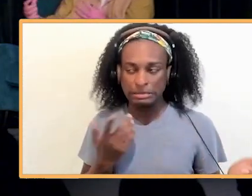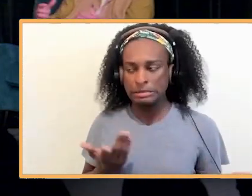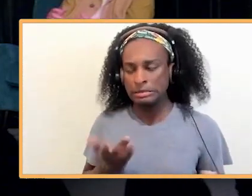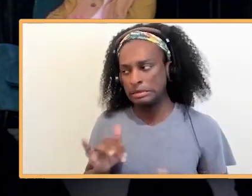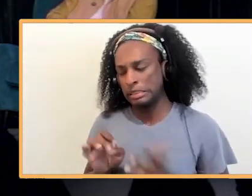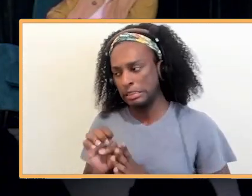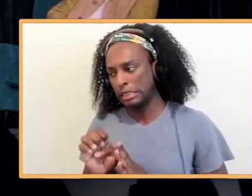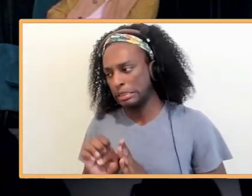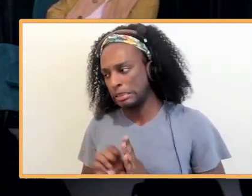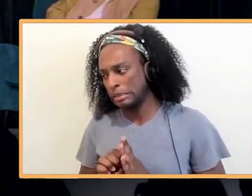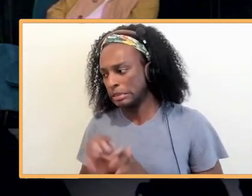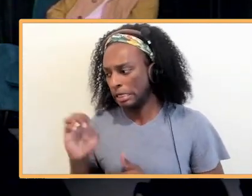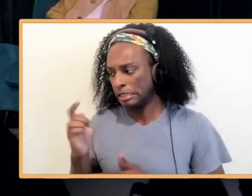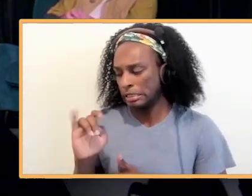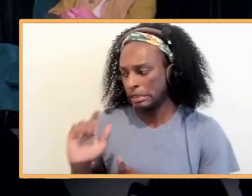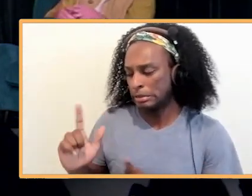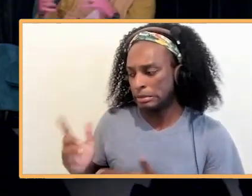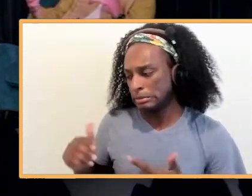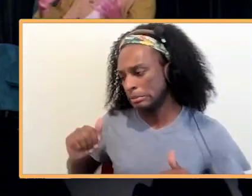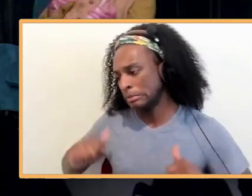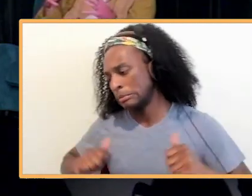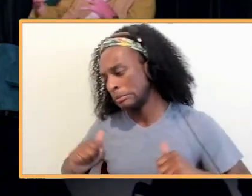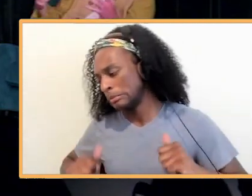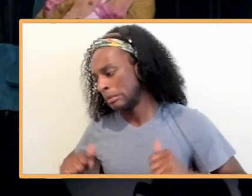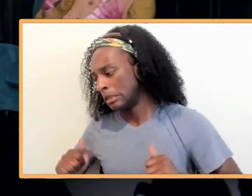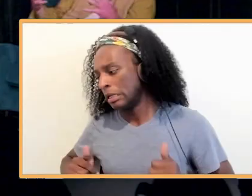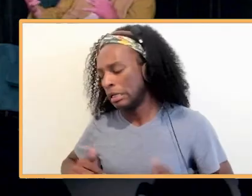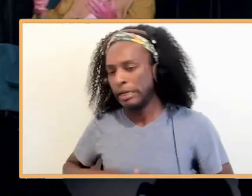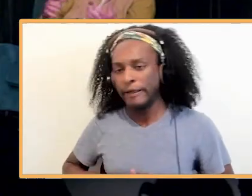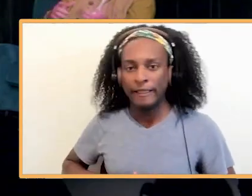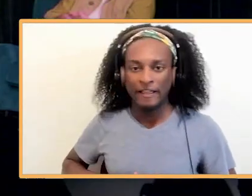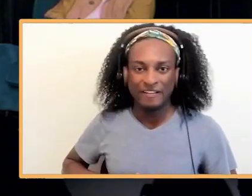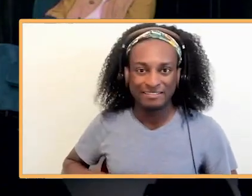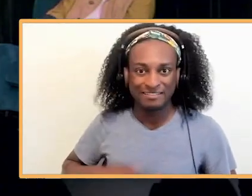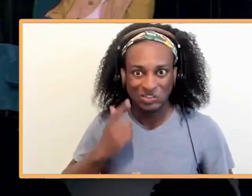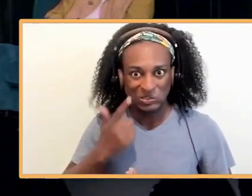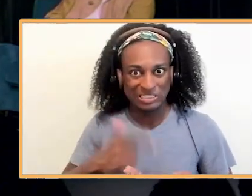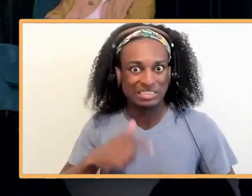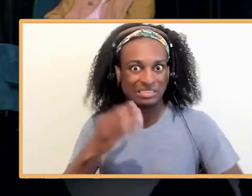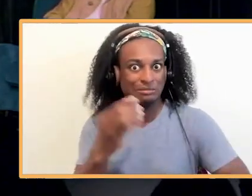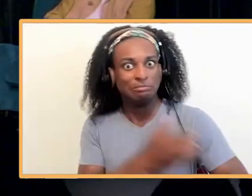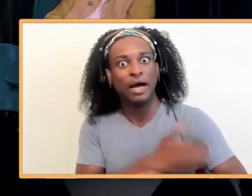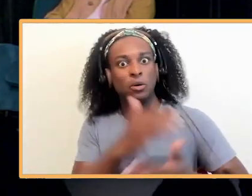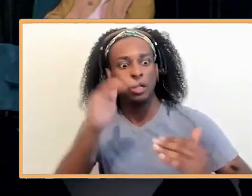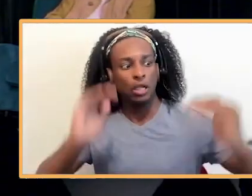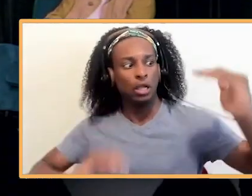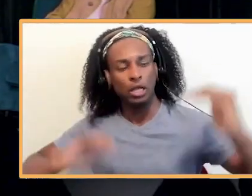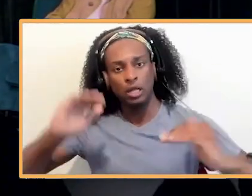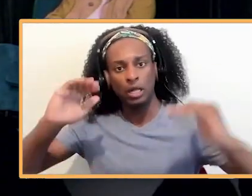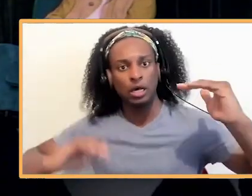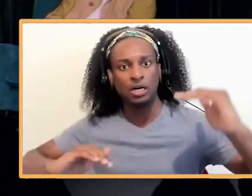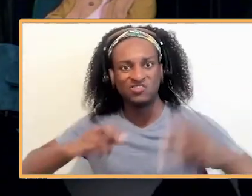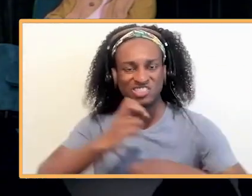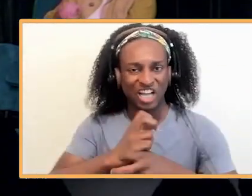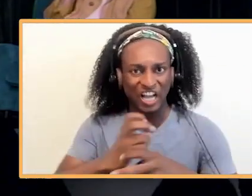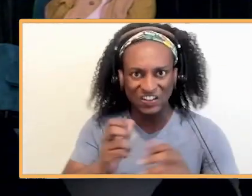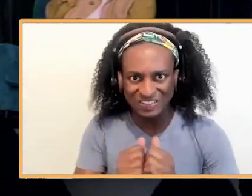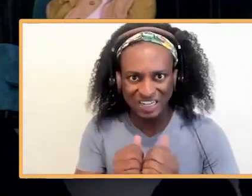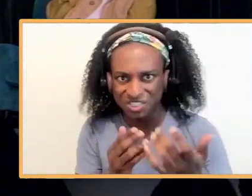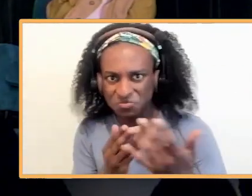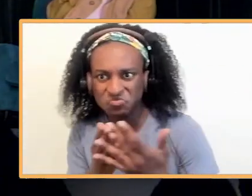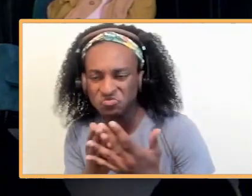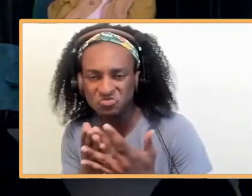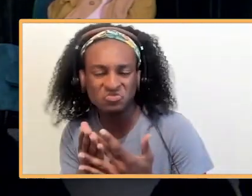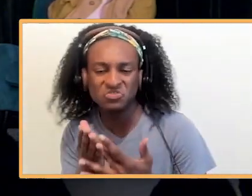ethical? All these things. And so there's this power dynamic there, right, that becomes really challenging to navigate. And so this is where I'm